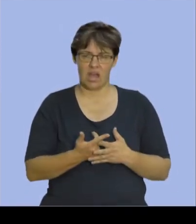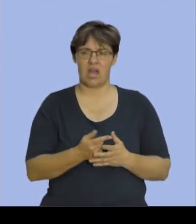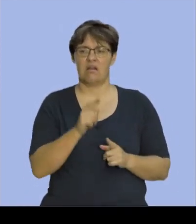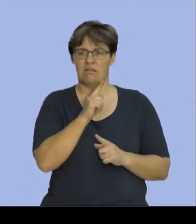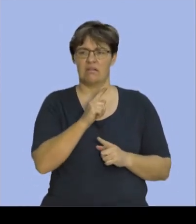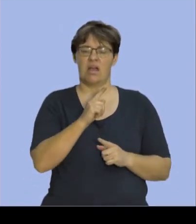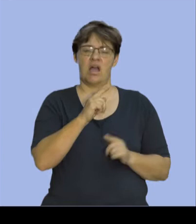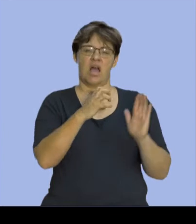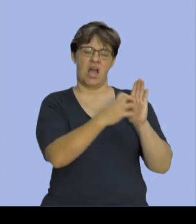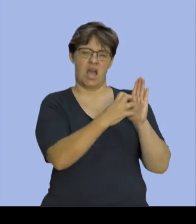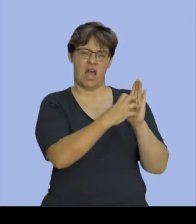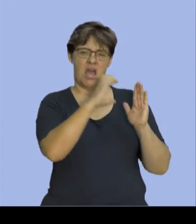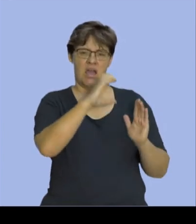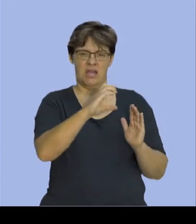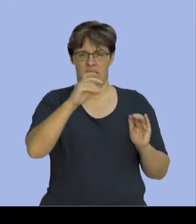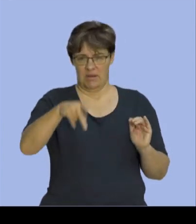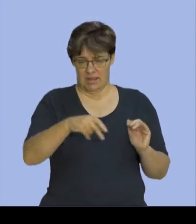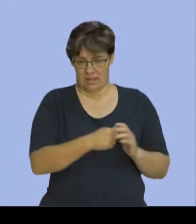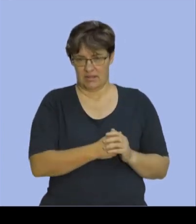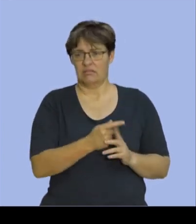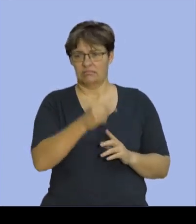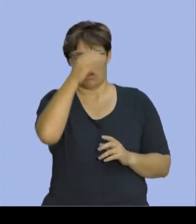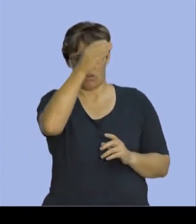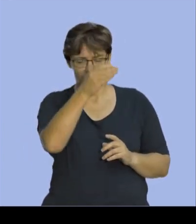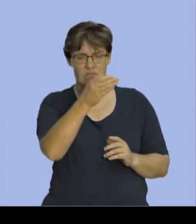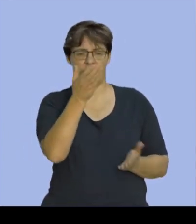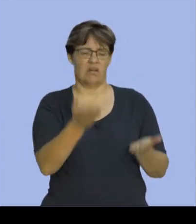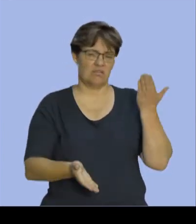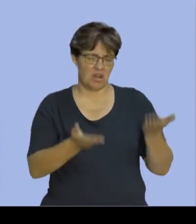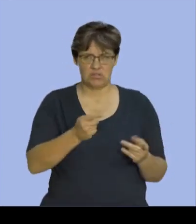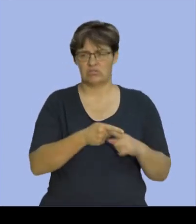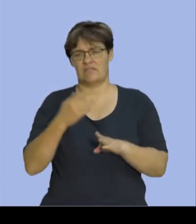Cartesian plane, which showed us the concept of ratios